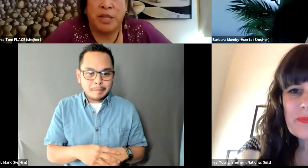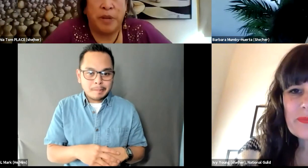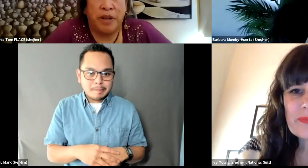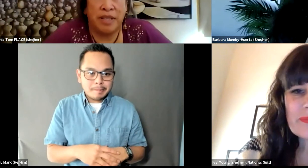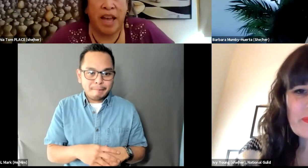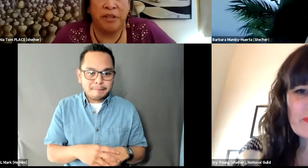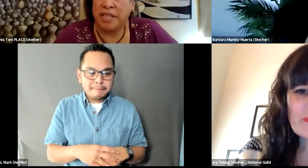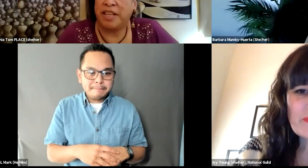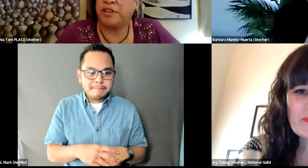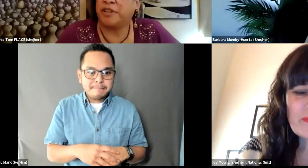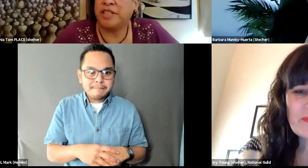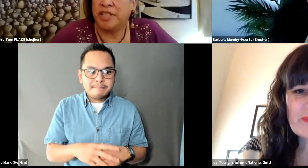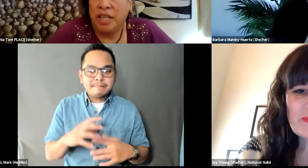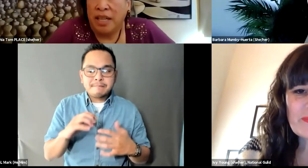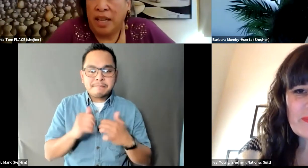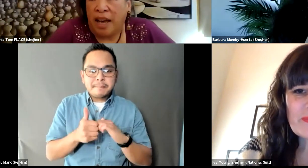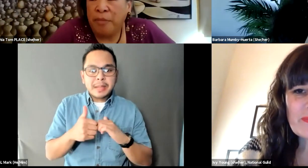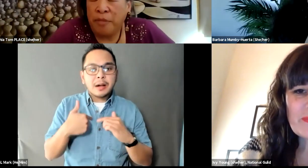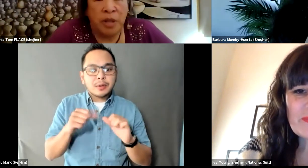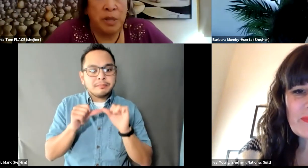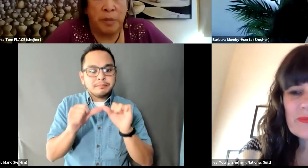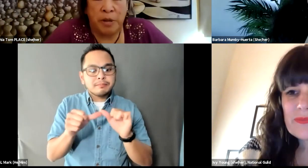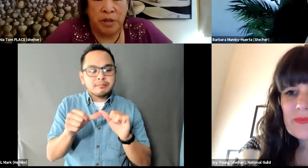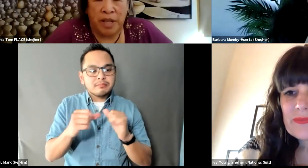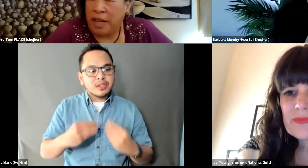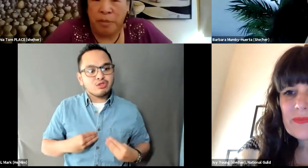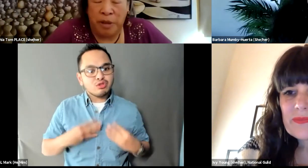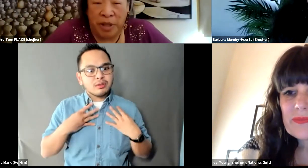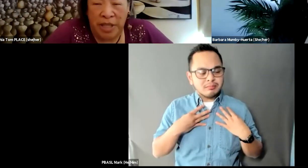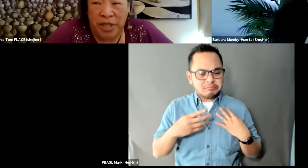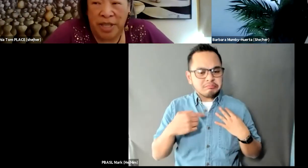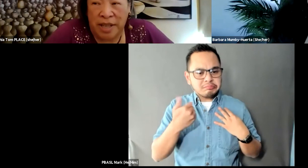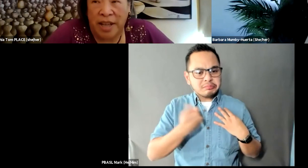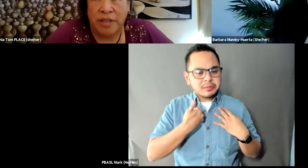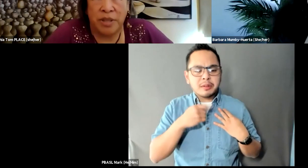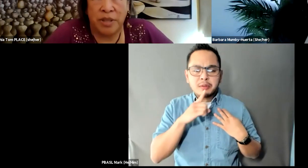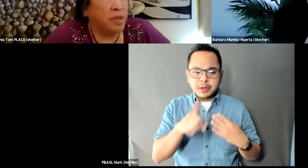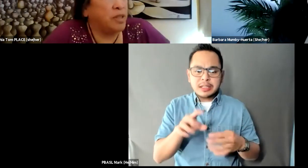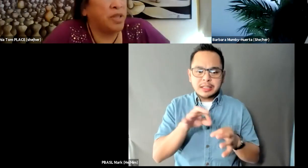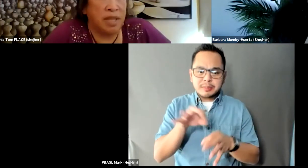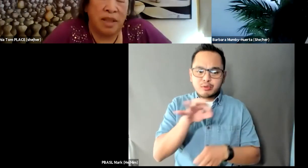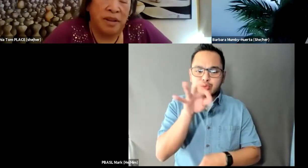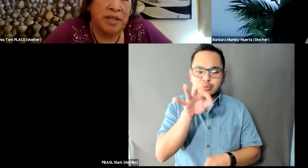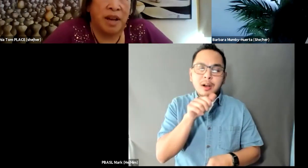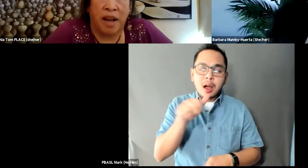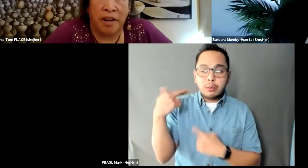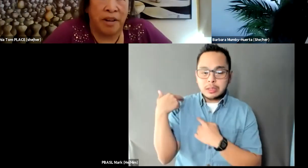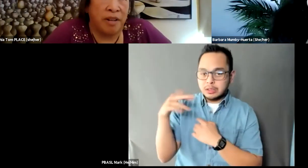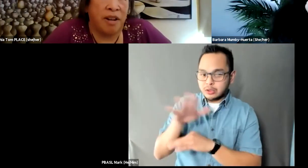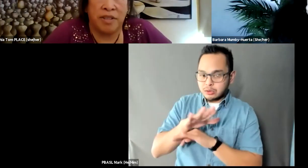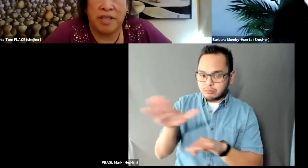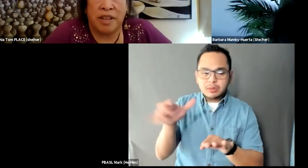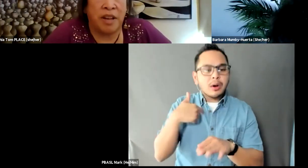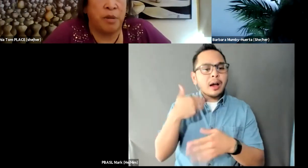It's spirit. I saw how do I stay encouraged? I'm really spiritual, and I don't mean religious. I just really trust that there is a